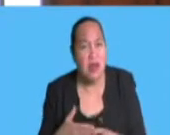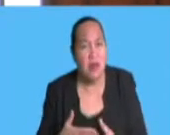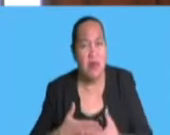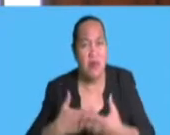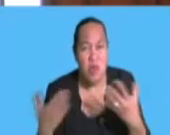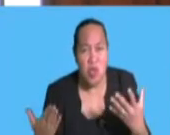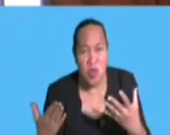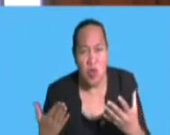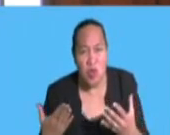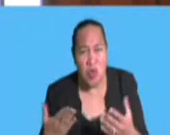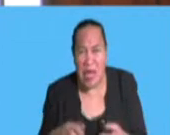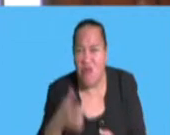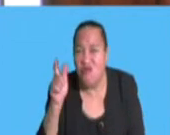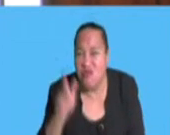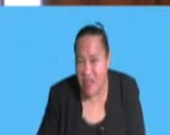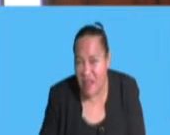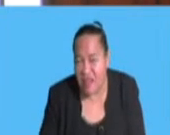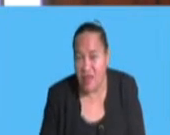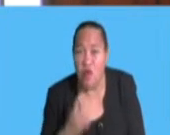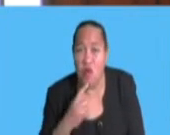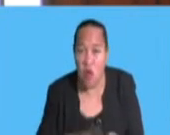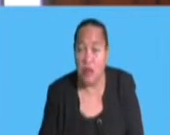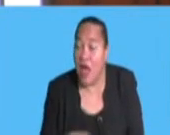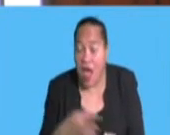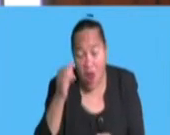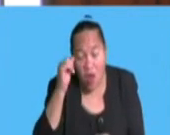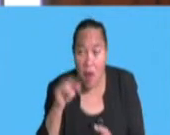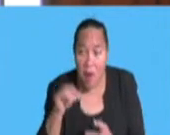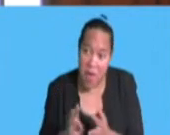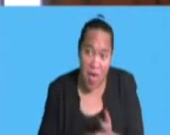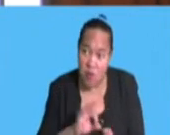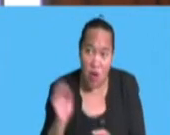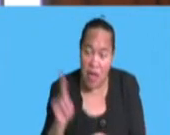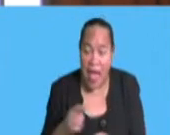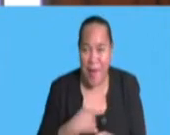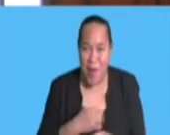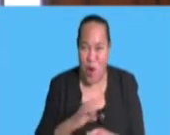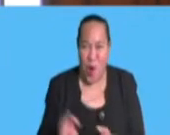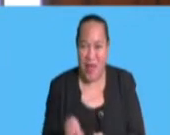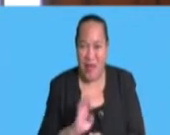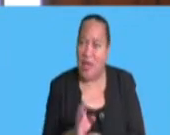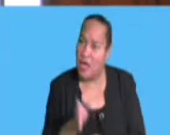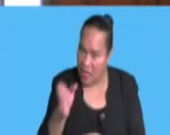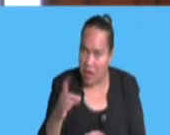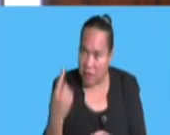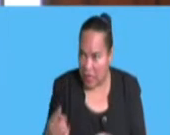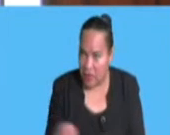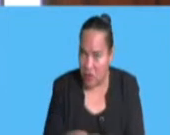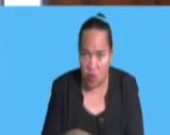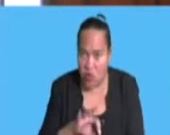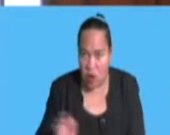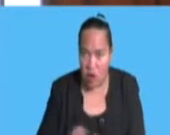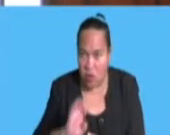to customers. Now, the Honourable Prime Minister is not here. Yes, I admit, I'm not an economist, but neither is he, and neither is